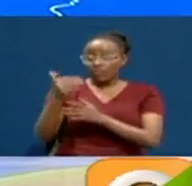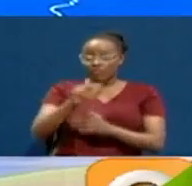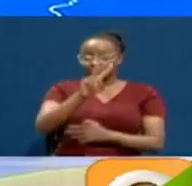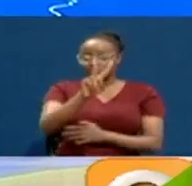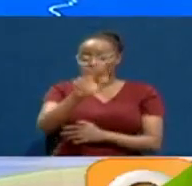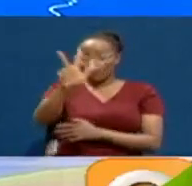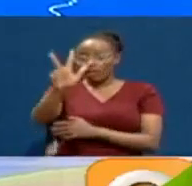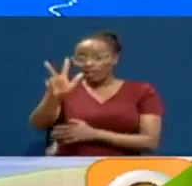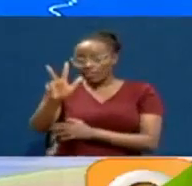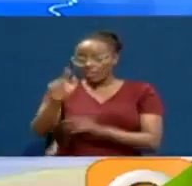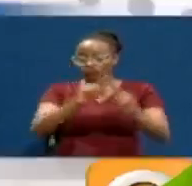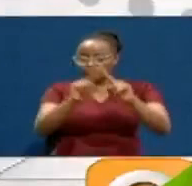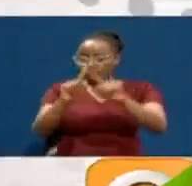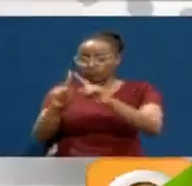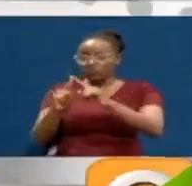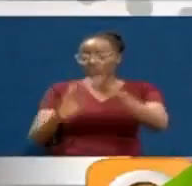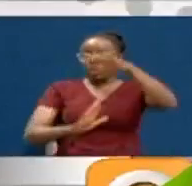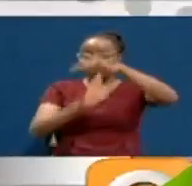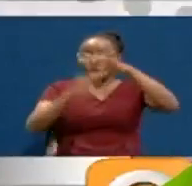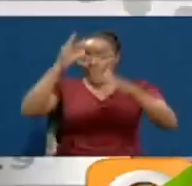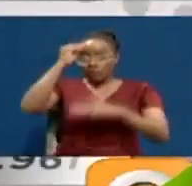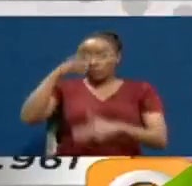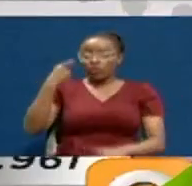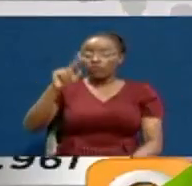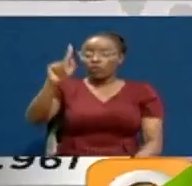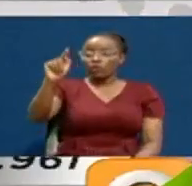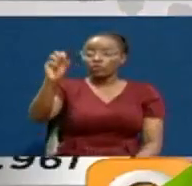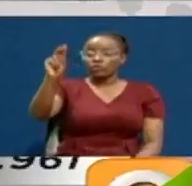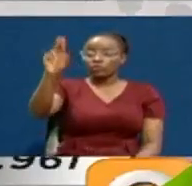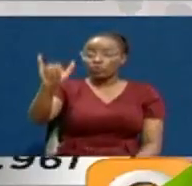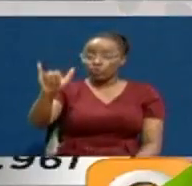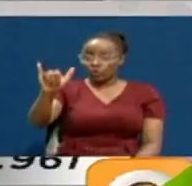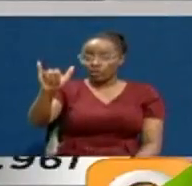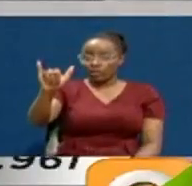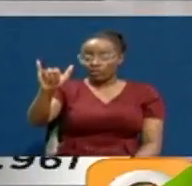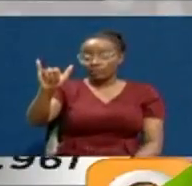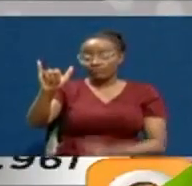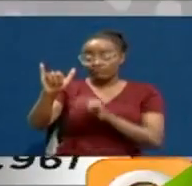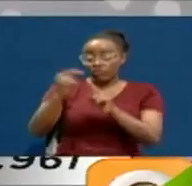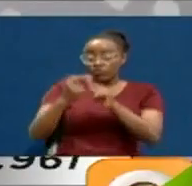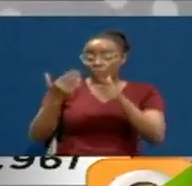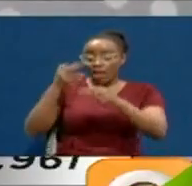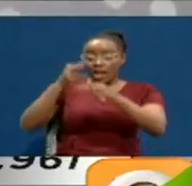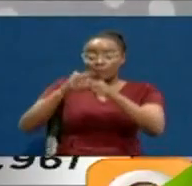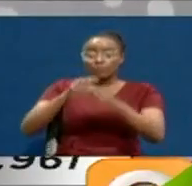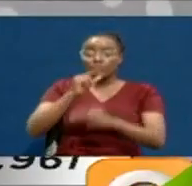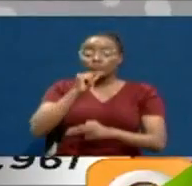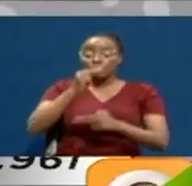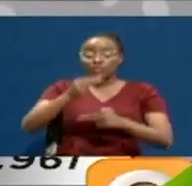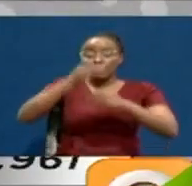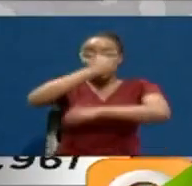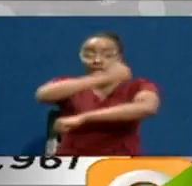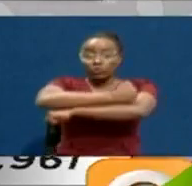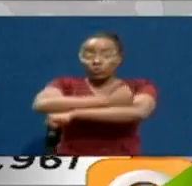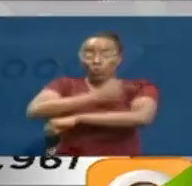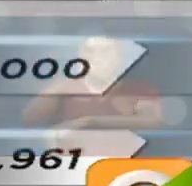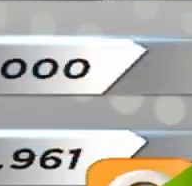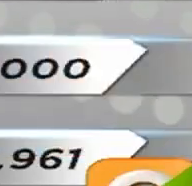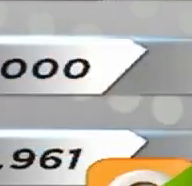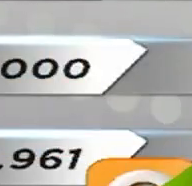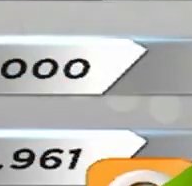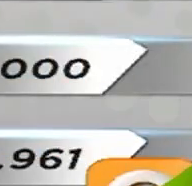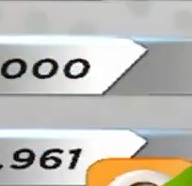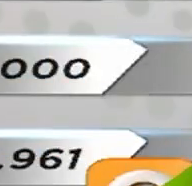third, respectively. The top student was Buluma Tony Wabuko from Kapsabet Boys High School, who scored an